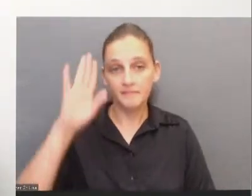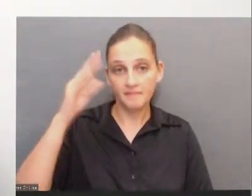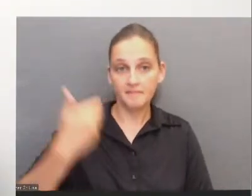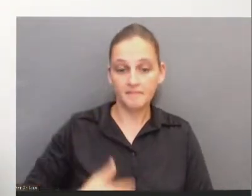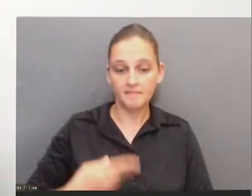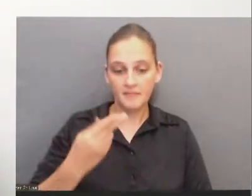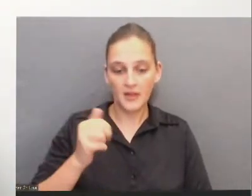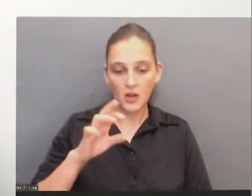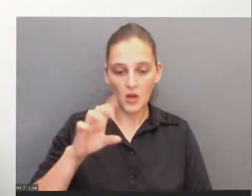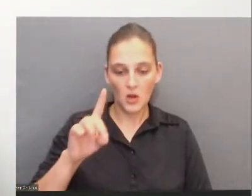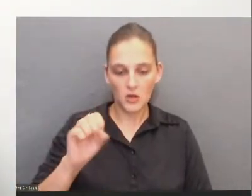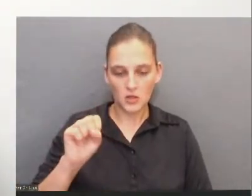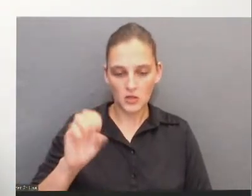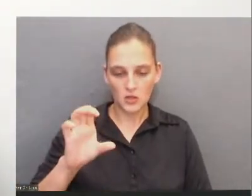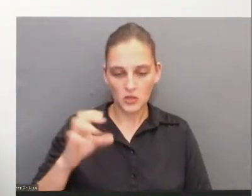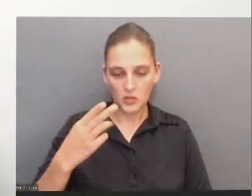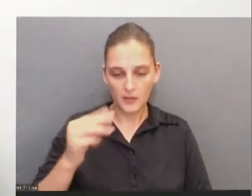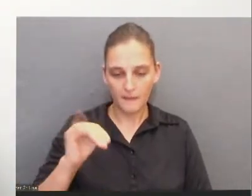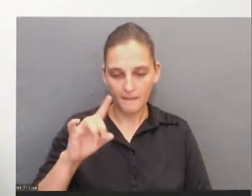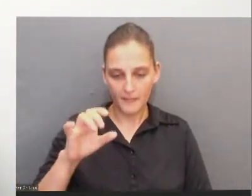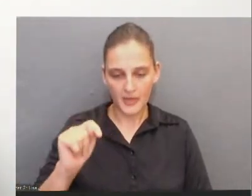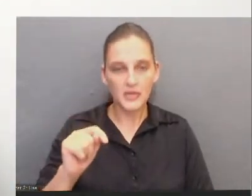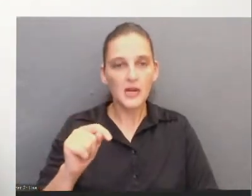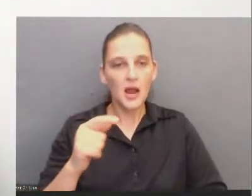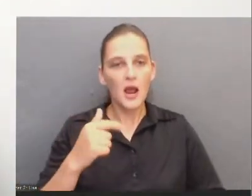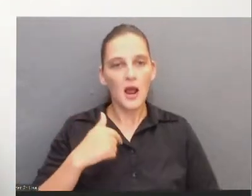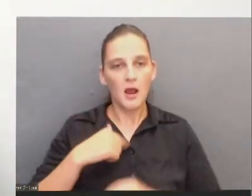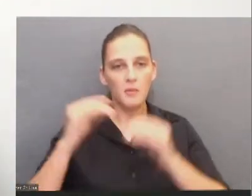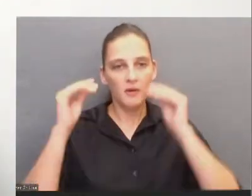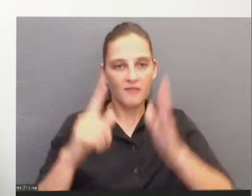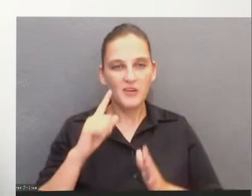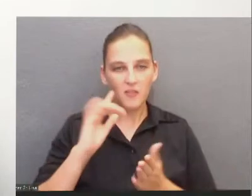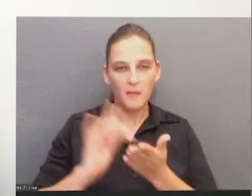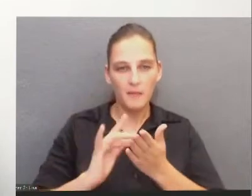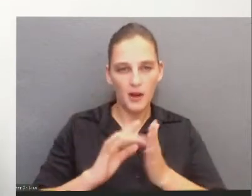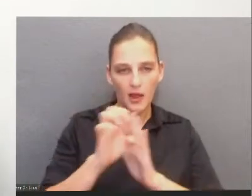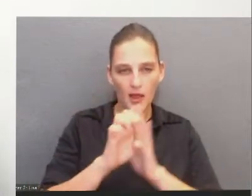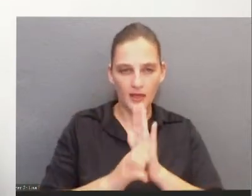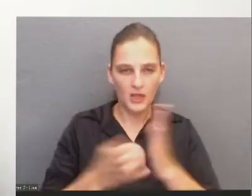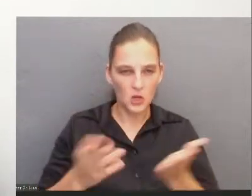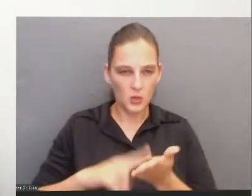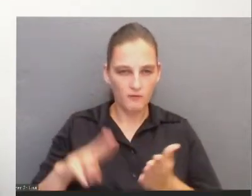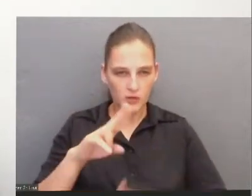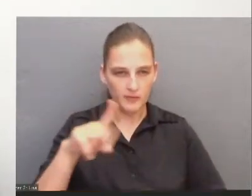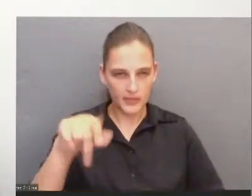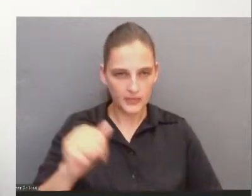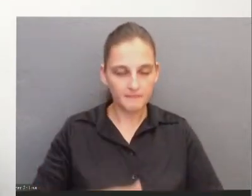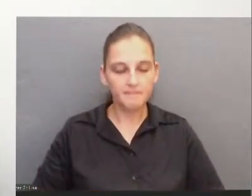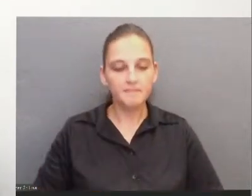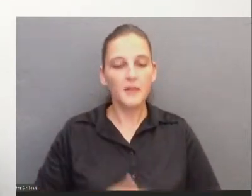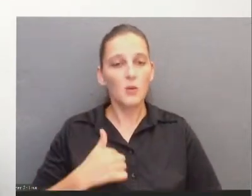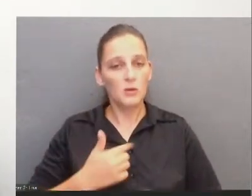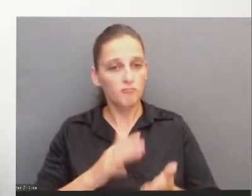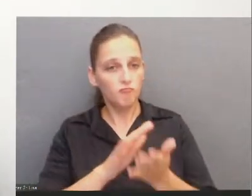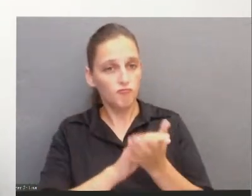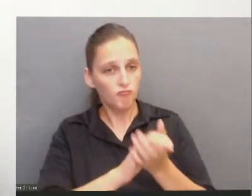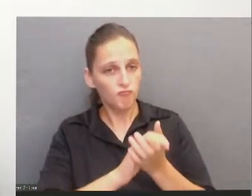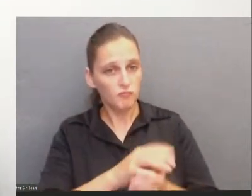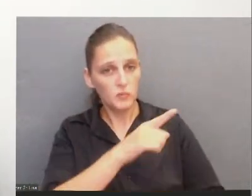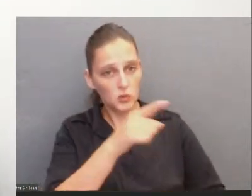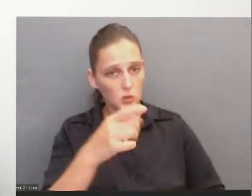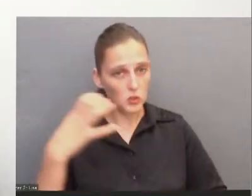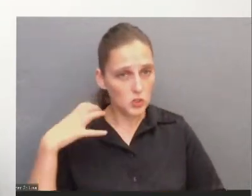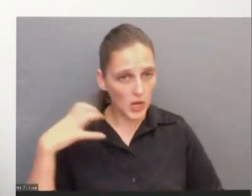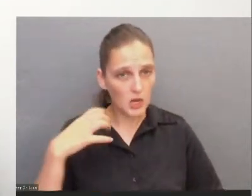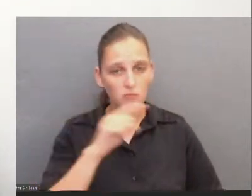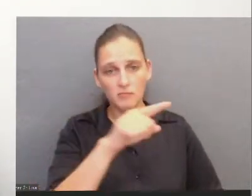I'm an assistant professor of medical ethics and health policy at the University of Pennsylvania. I'd like to congratulate the chair, the task force members, and especially also